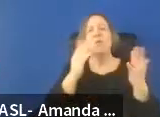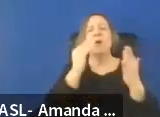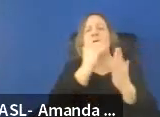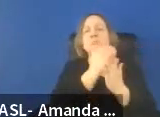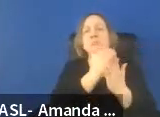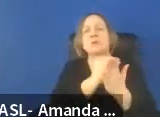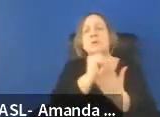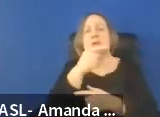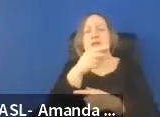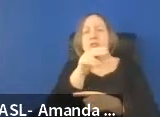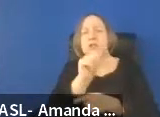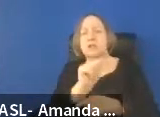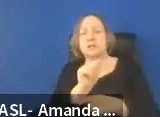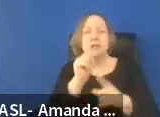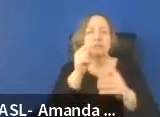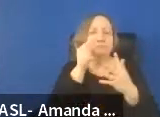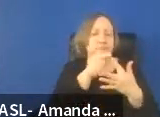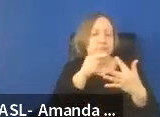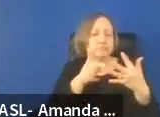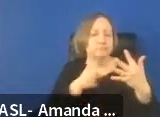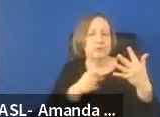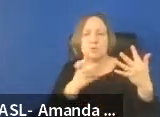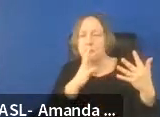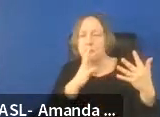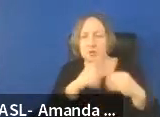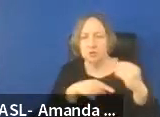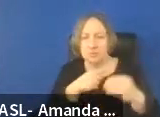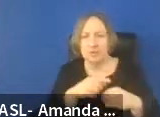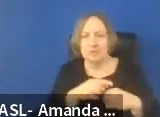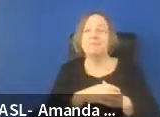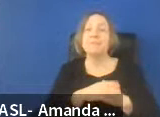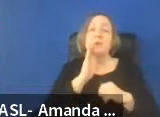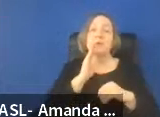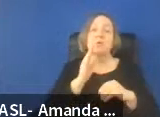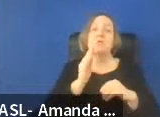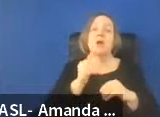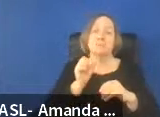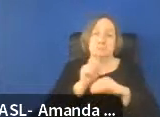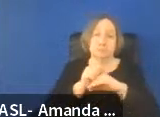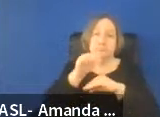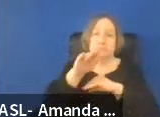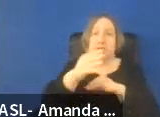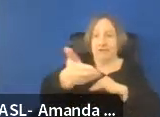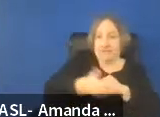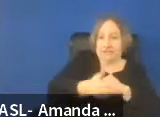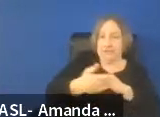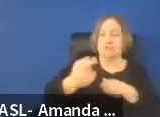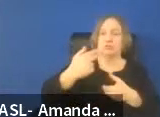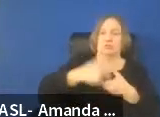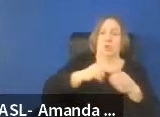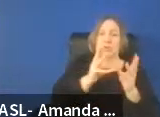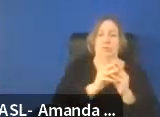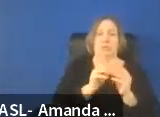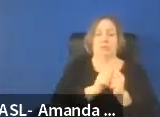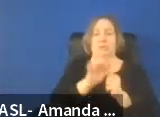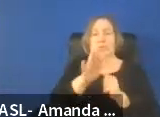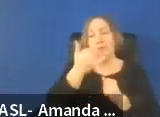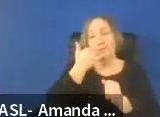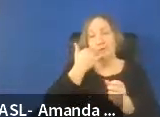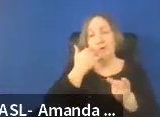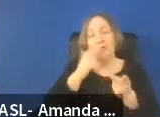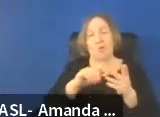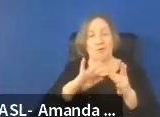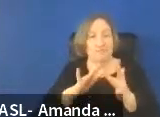item or items you want to speak on. You will then receive an invitation to join the meeting using your phone or the